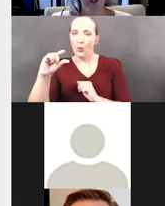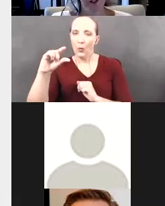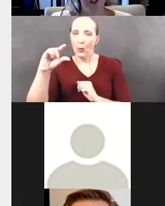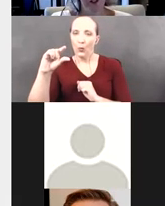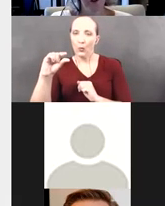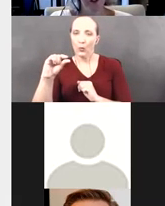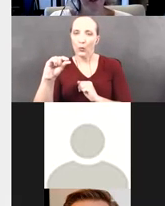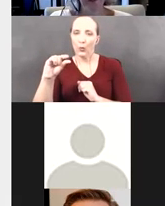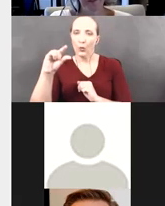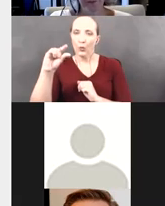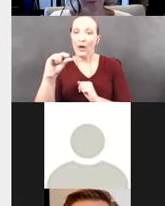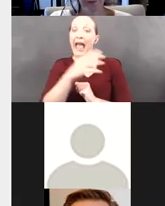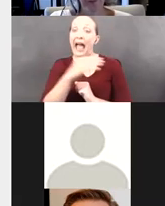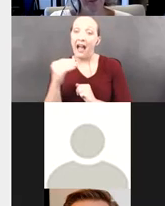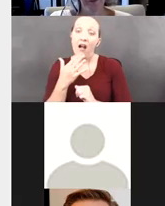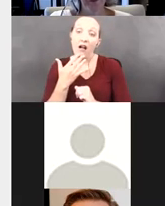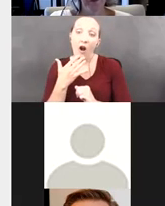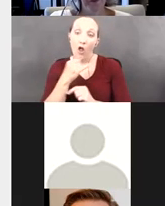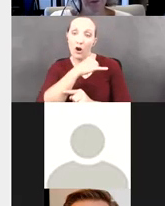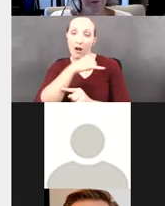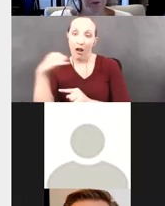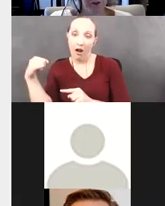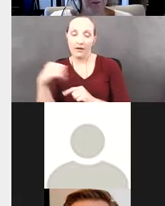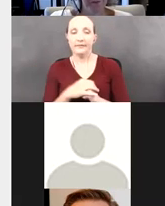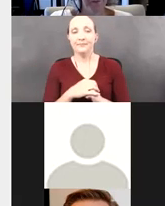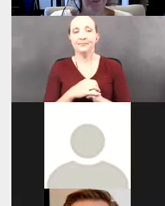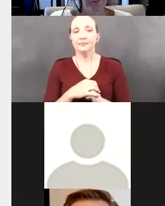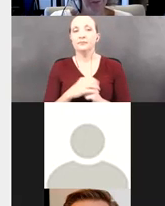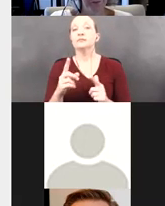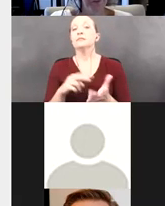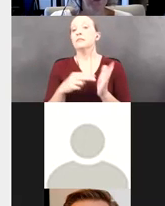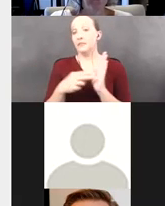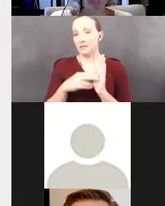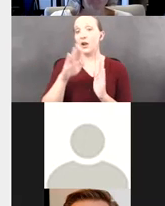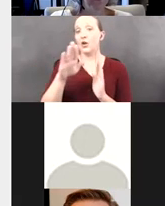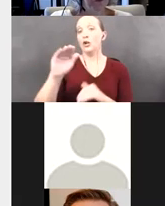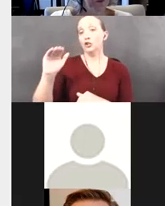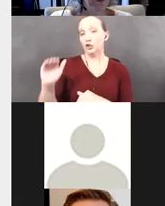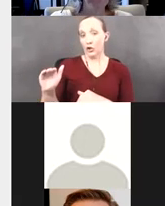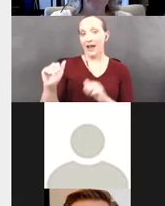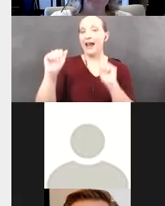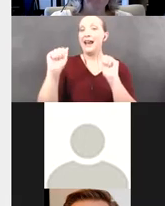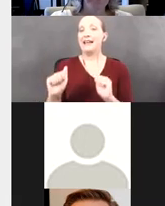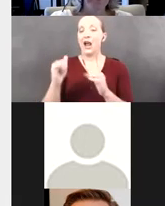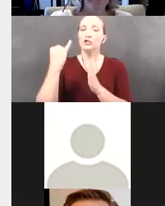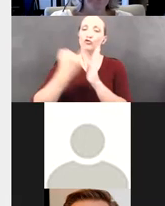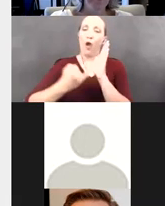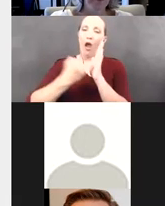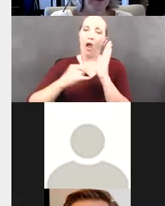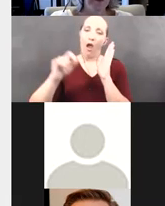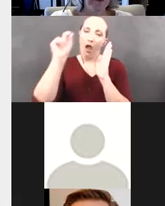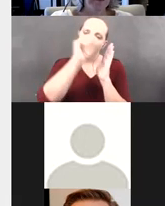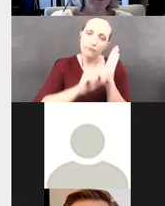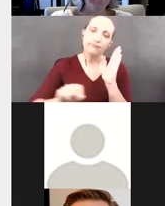ellos quieren and the utilizar color. y el color de la línea Then your que quieren child can utilizar. draw Después su hijo puede anywhere on the dibujar worksheet. en